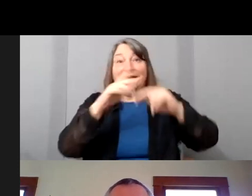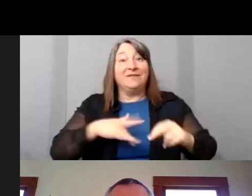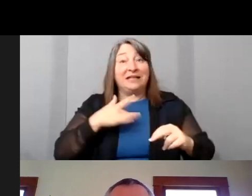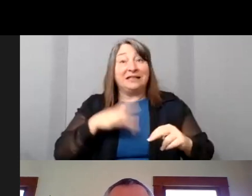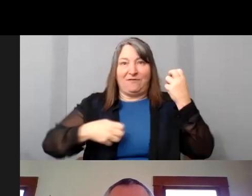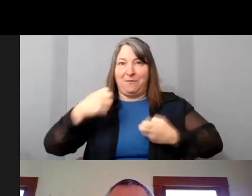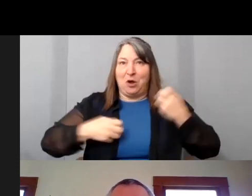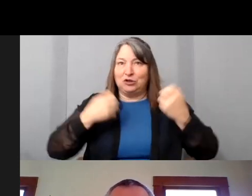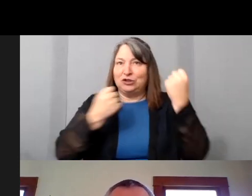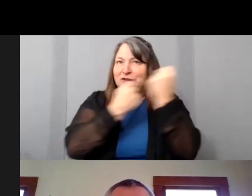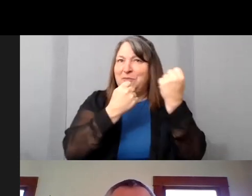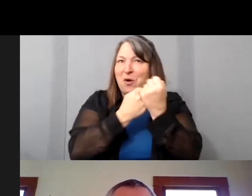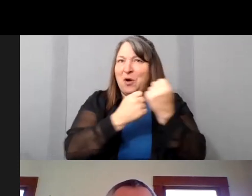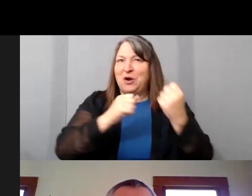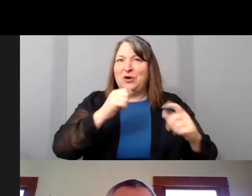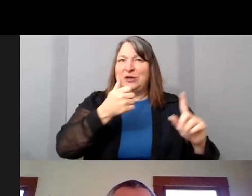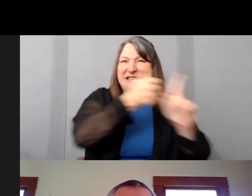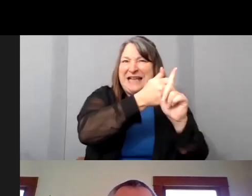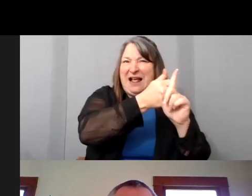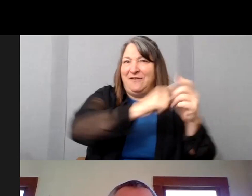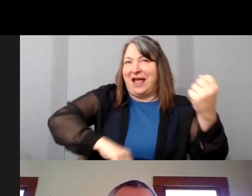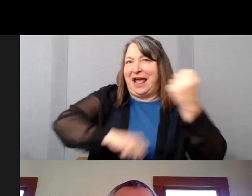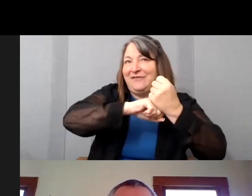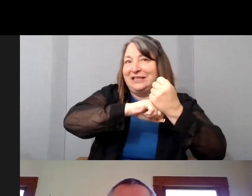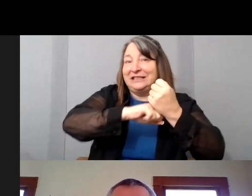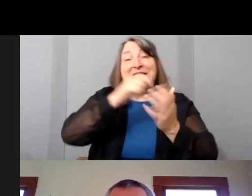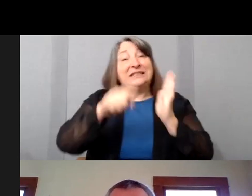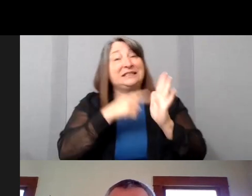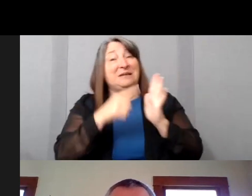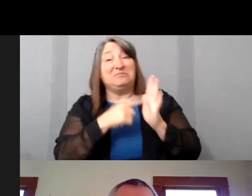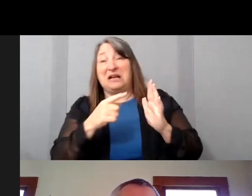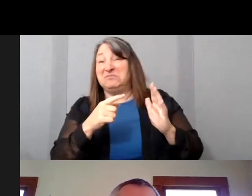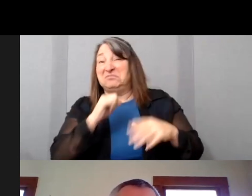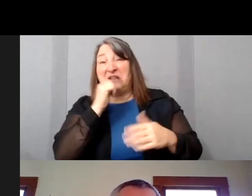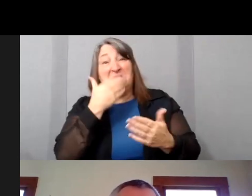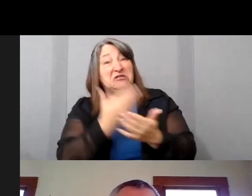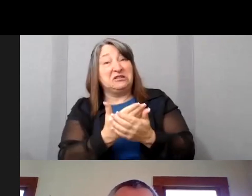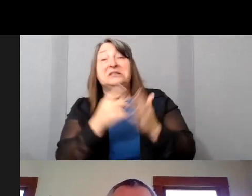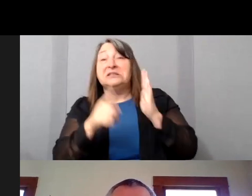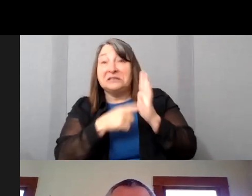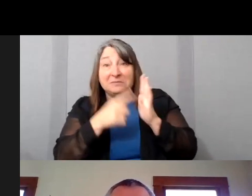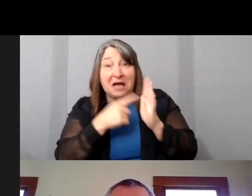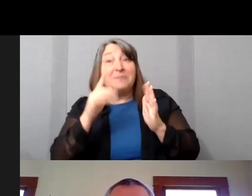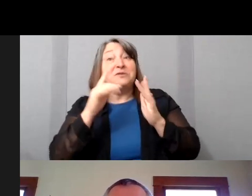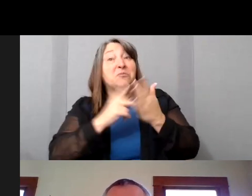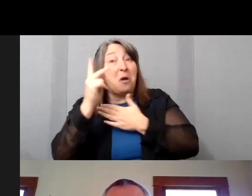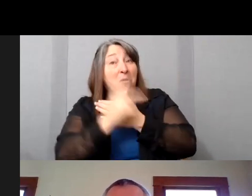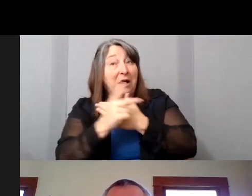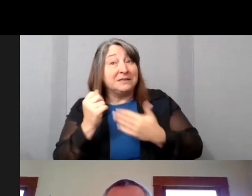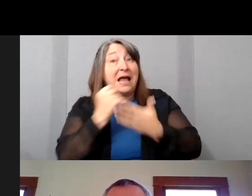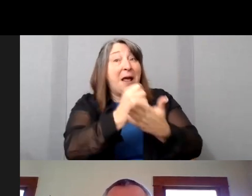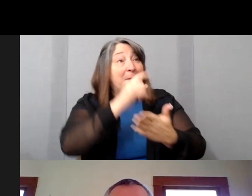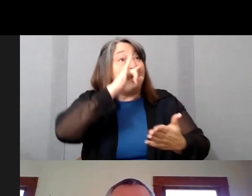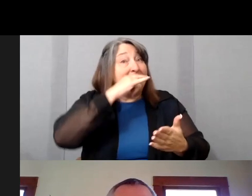of self-efficacy. Sometimes they weren't. Sometimes they help kids build networks. Sometimes they didn't.